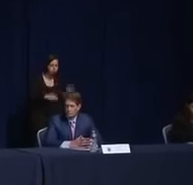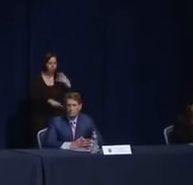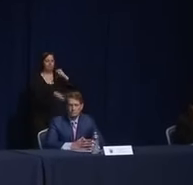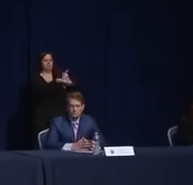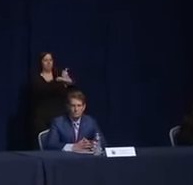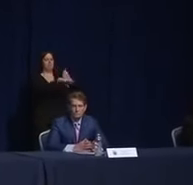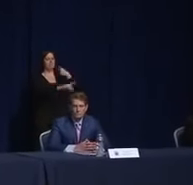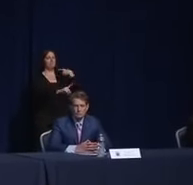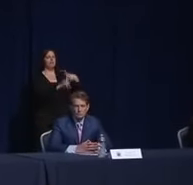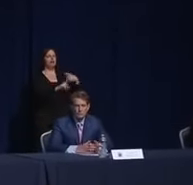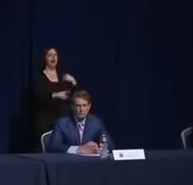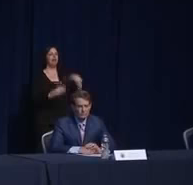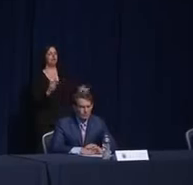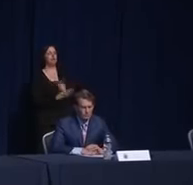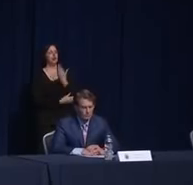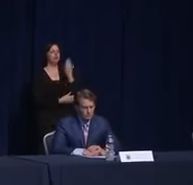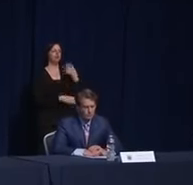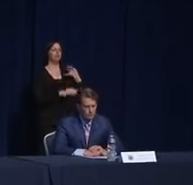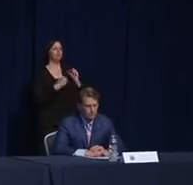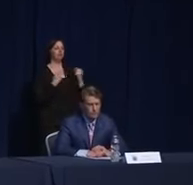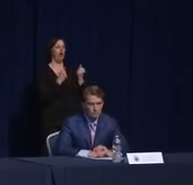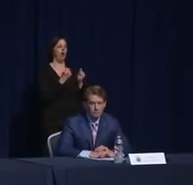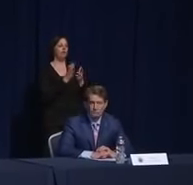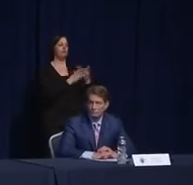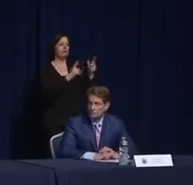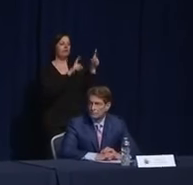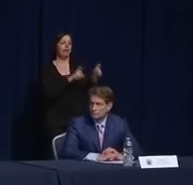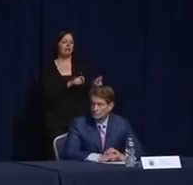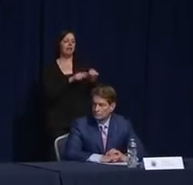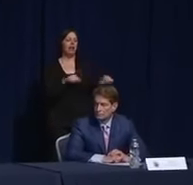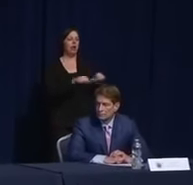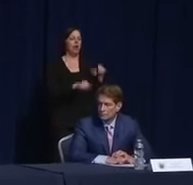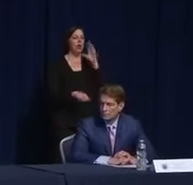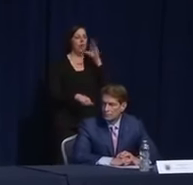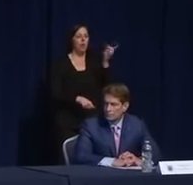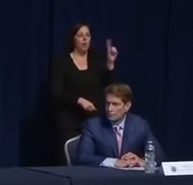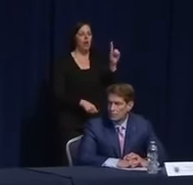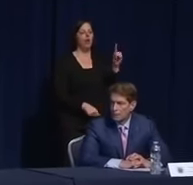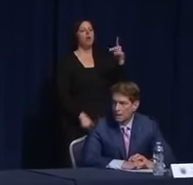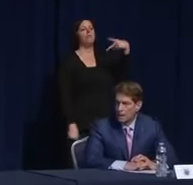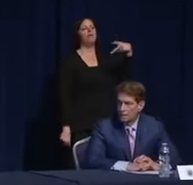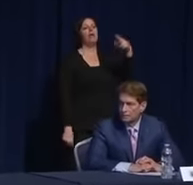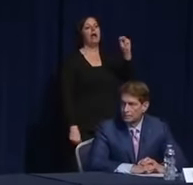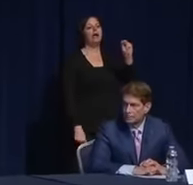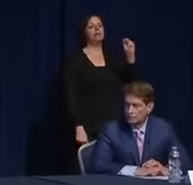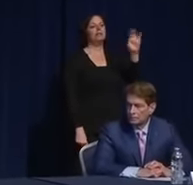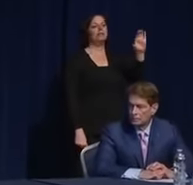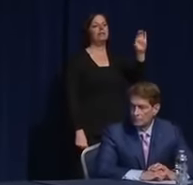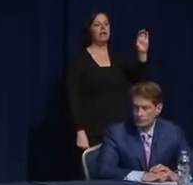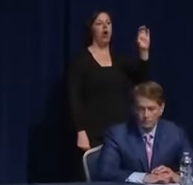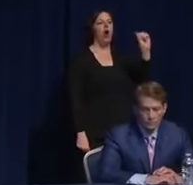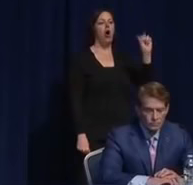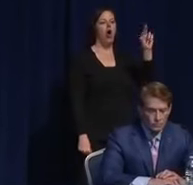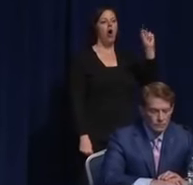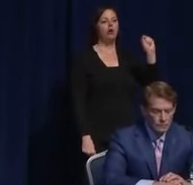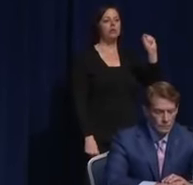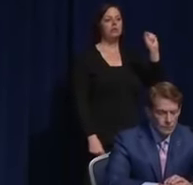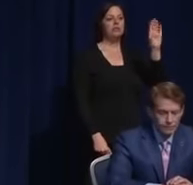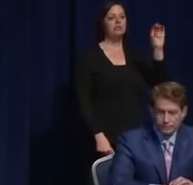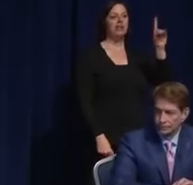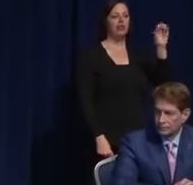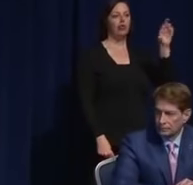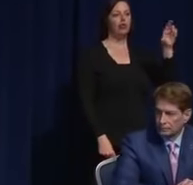PNC Bank Arts Center in Holmdel, New Jersey, down in my county of Monmouth. So thank you for that. We can take any more questions in a